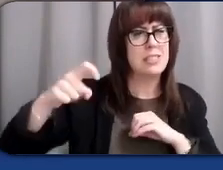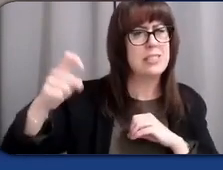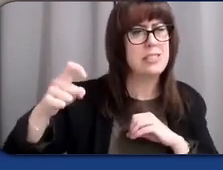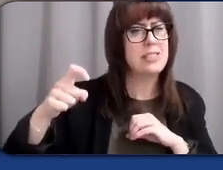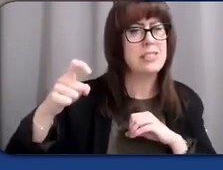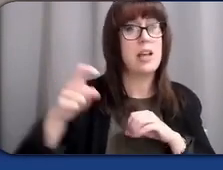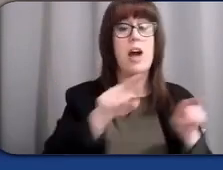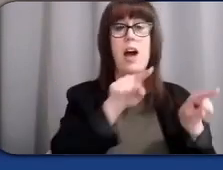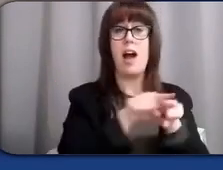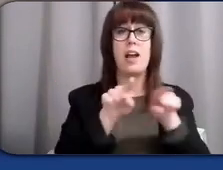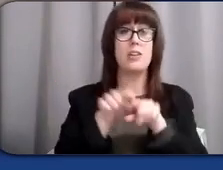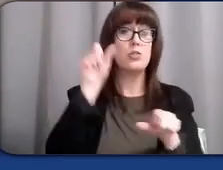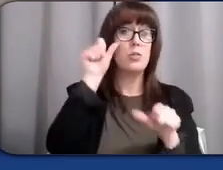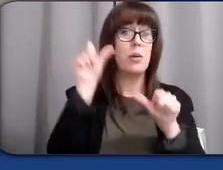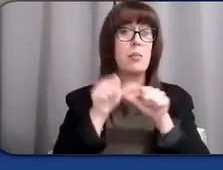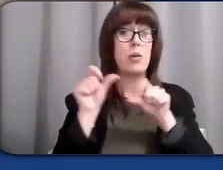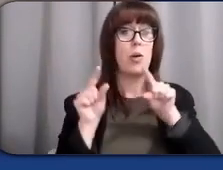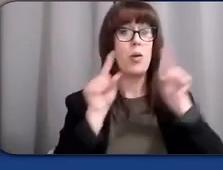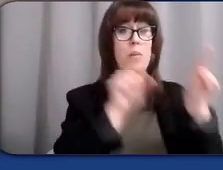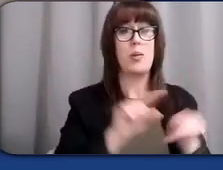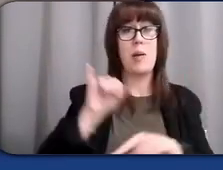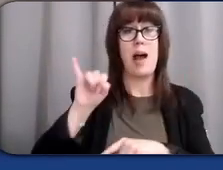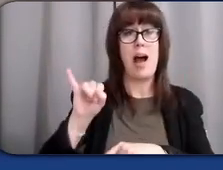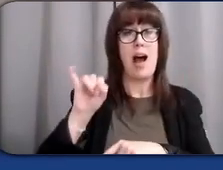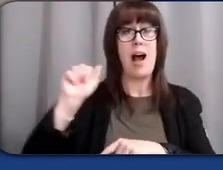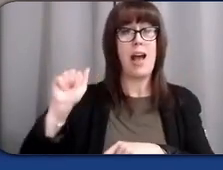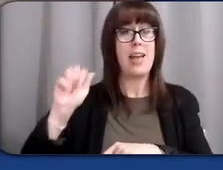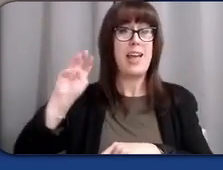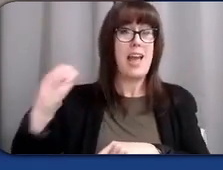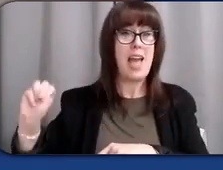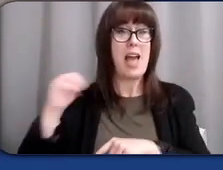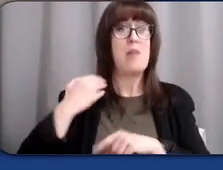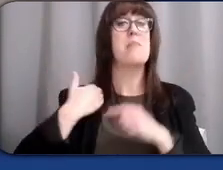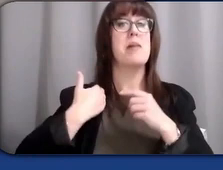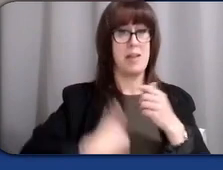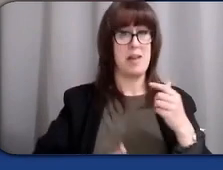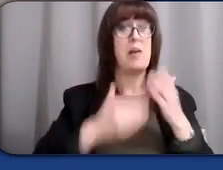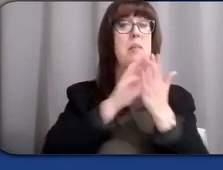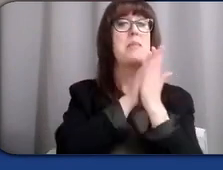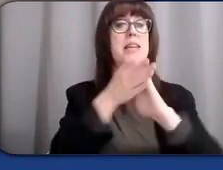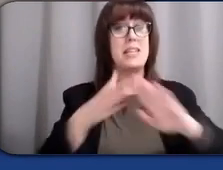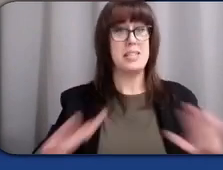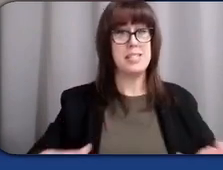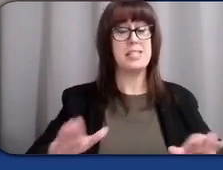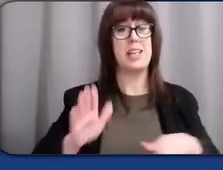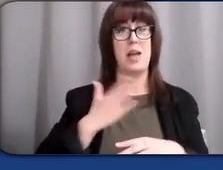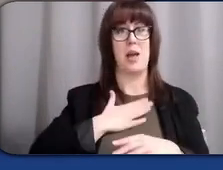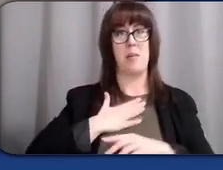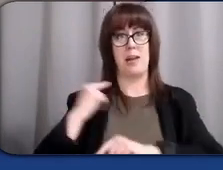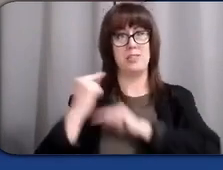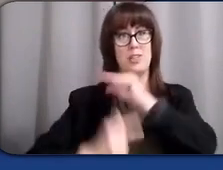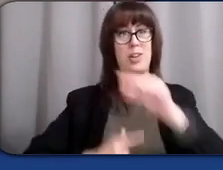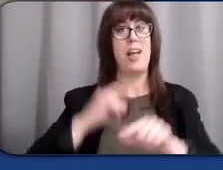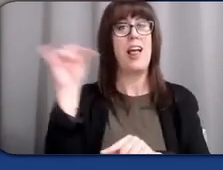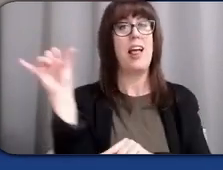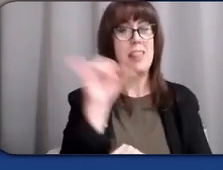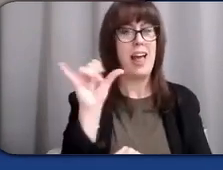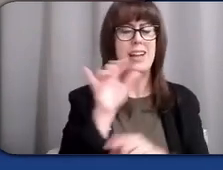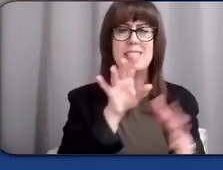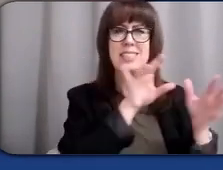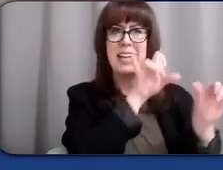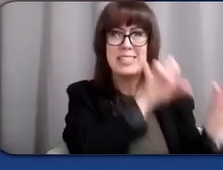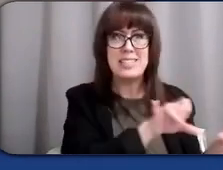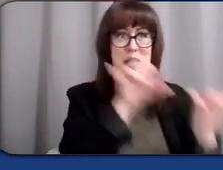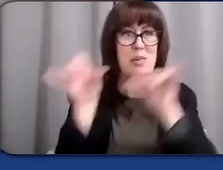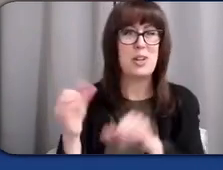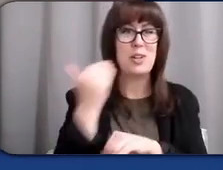also remember attending performances of I Am Peace. And for those of you way back in my generation, this is reminiscent of Michael